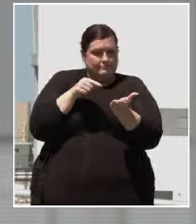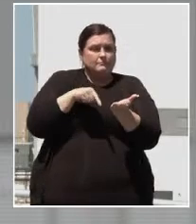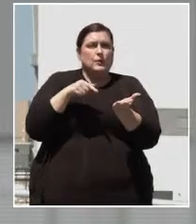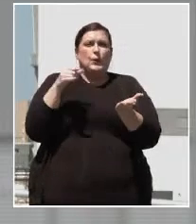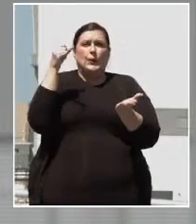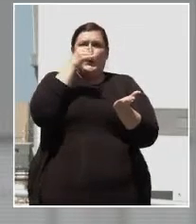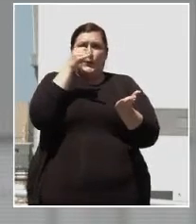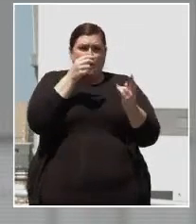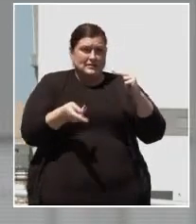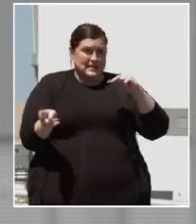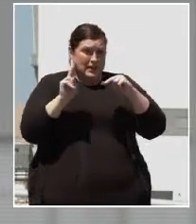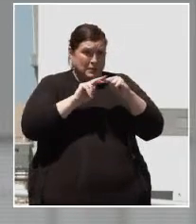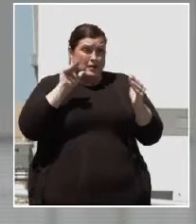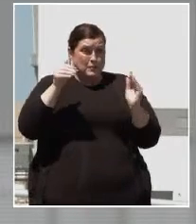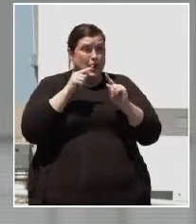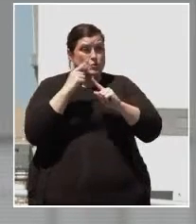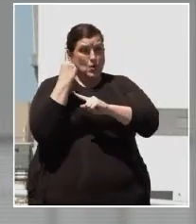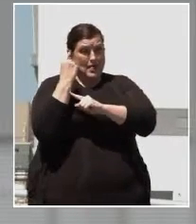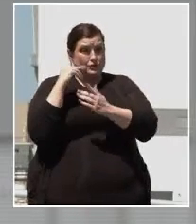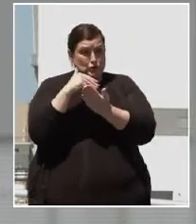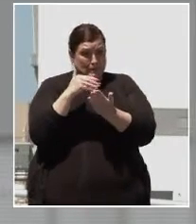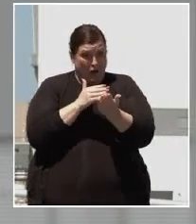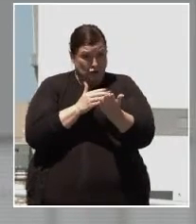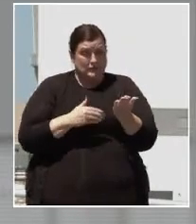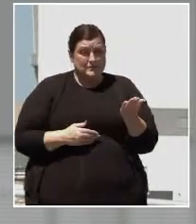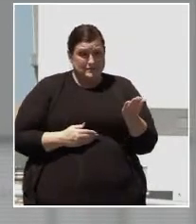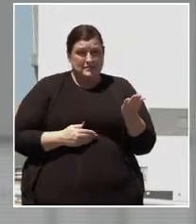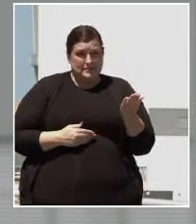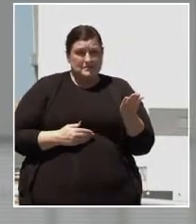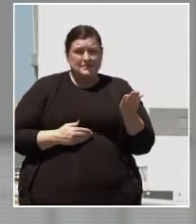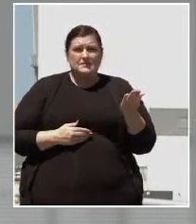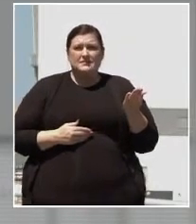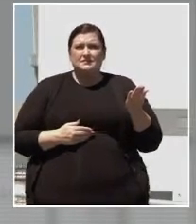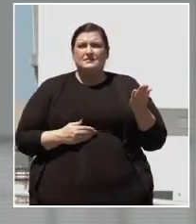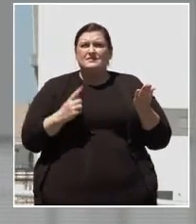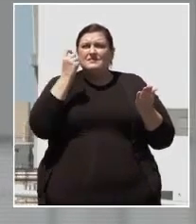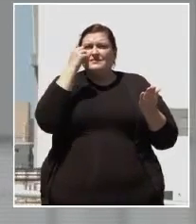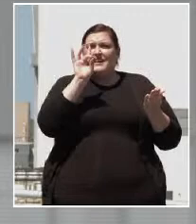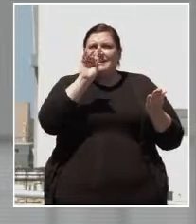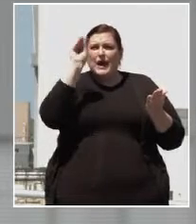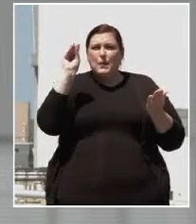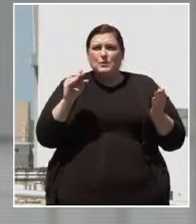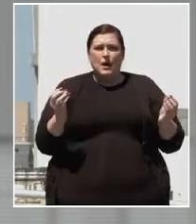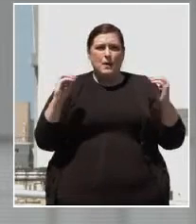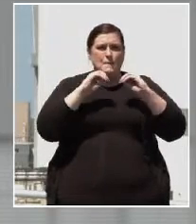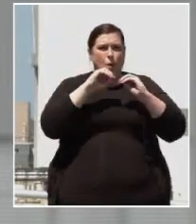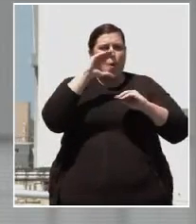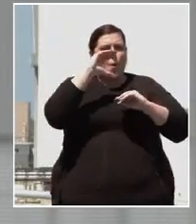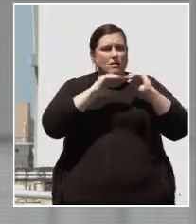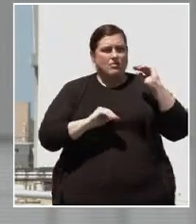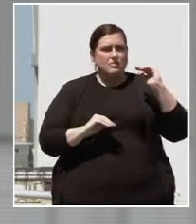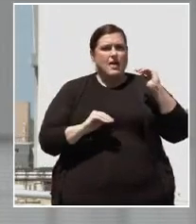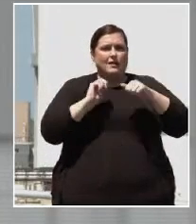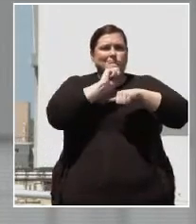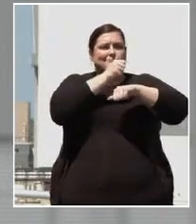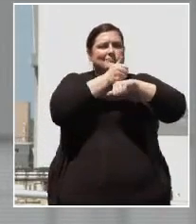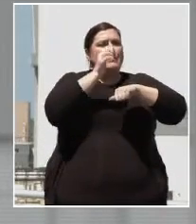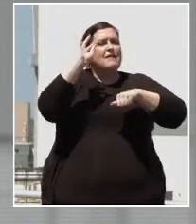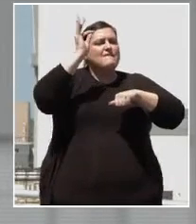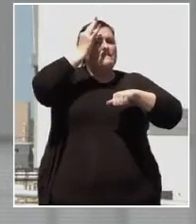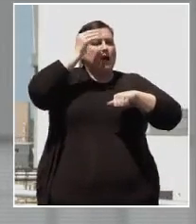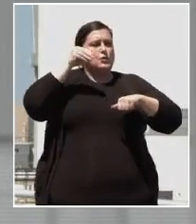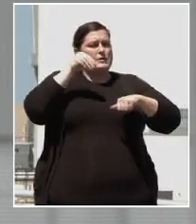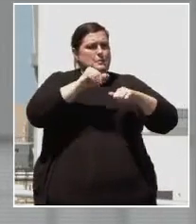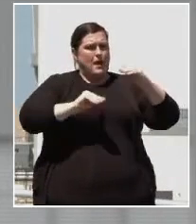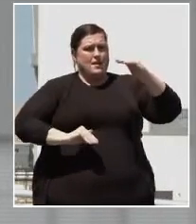increase over last year's budget in fact it's 8% more than the enacted federal